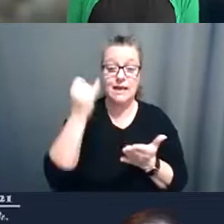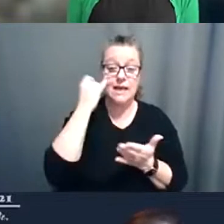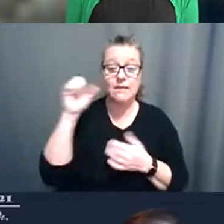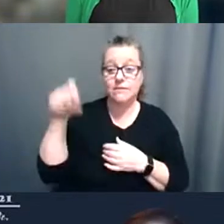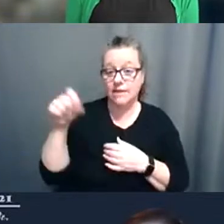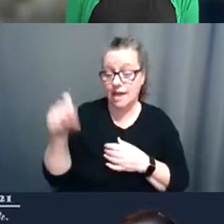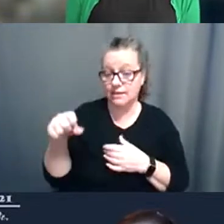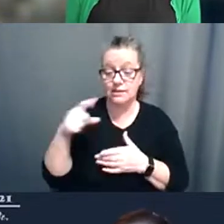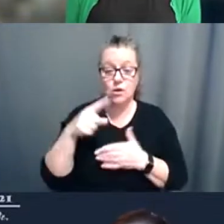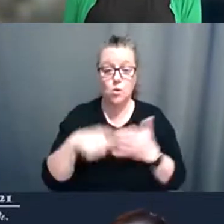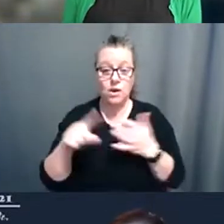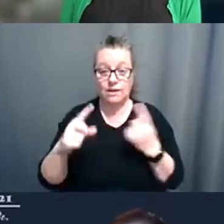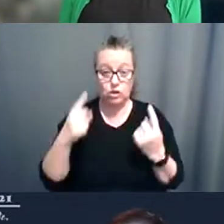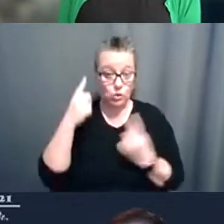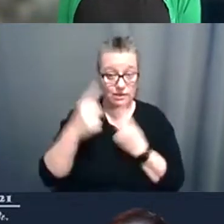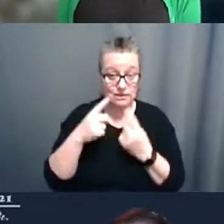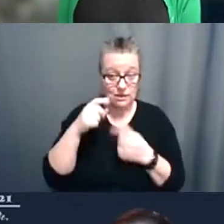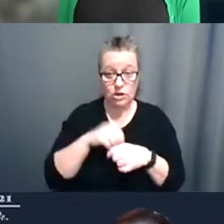that you considered in your decision?